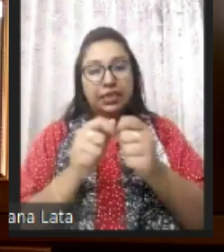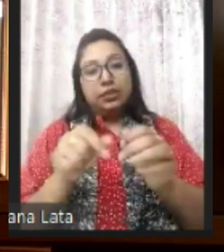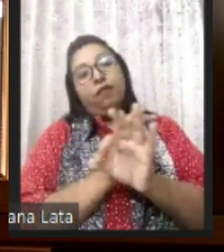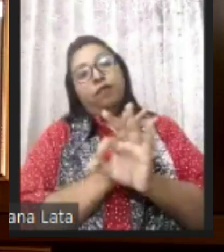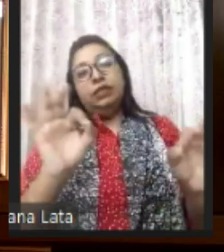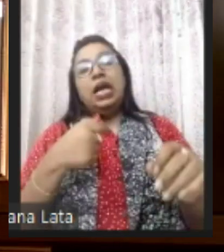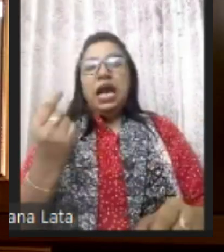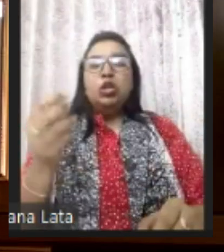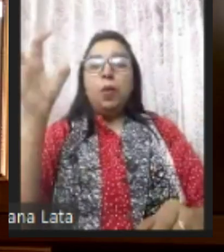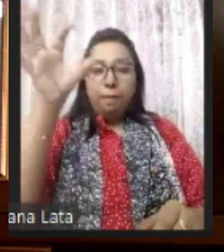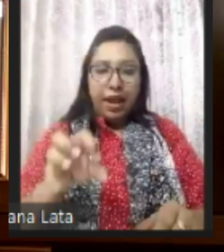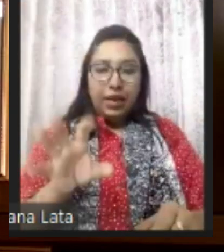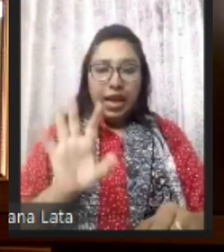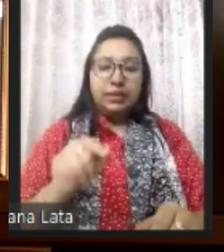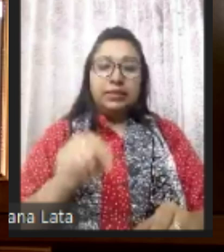the disabled persons.